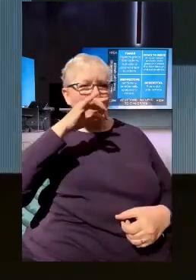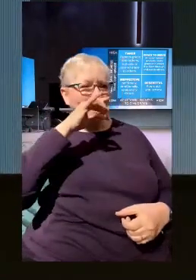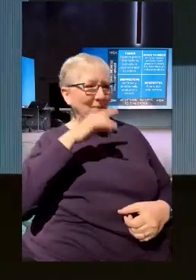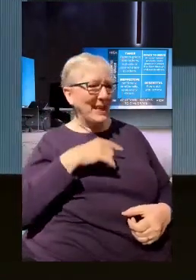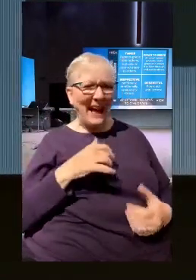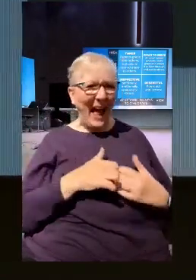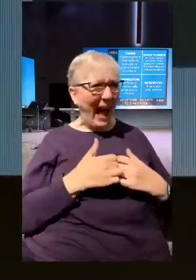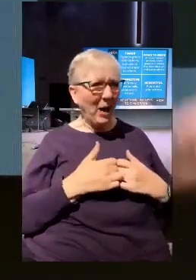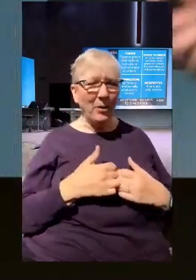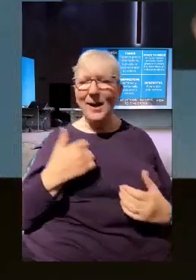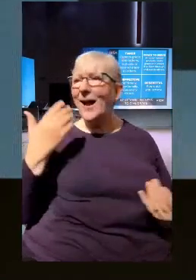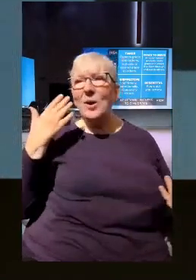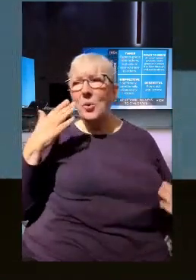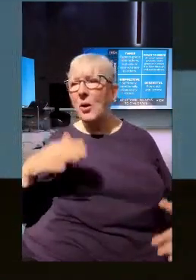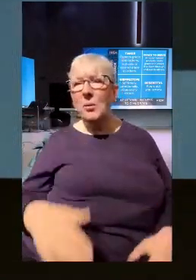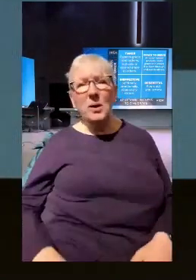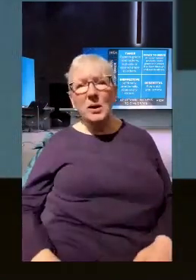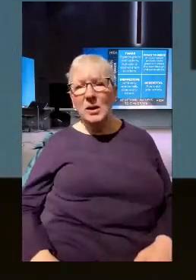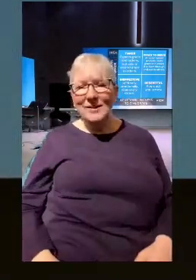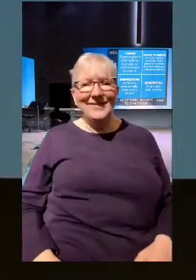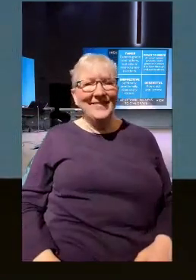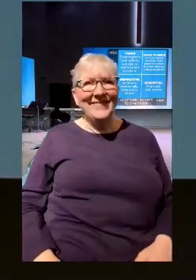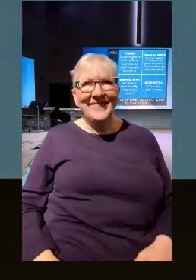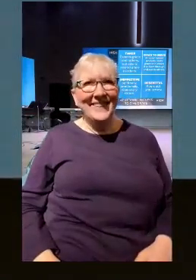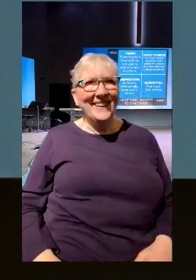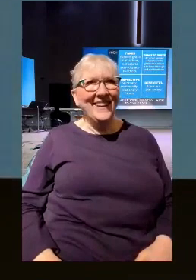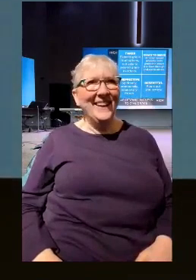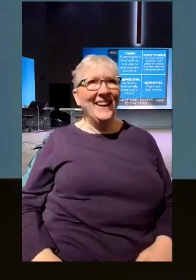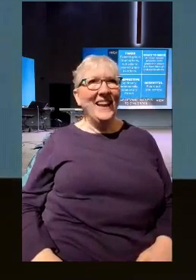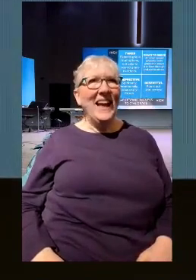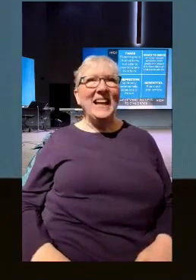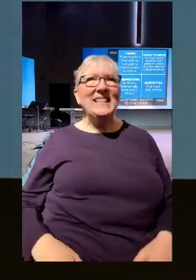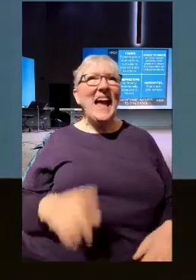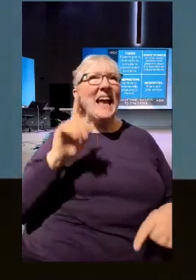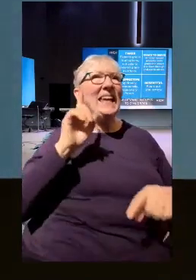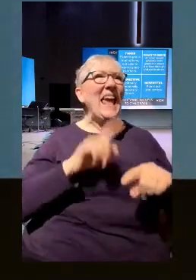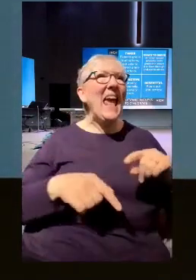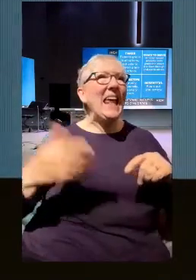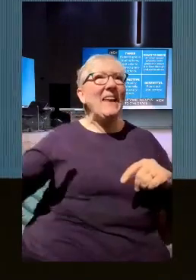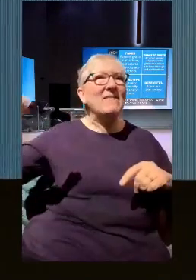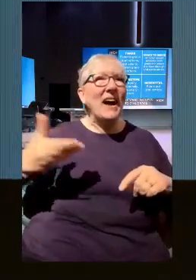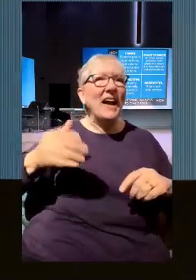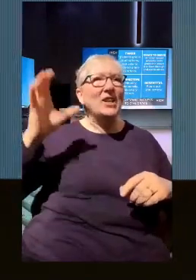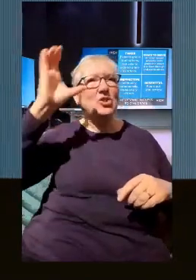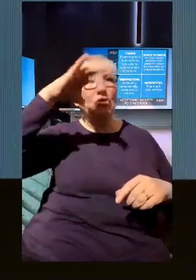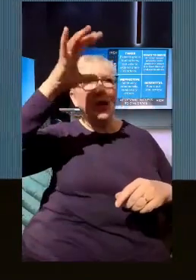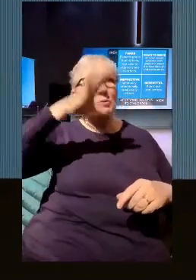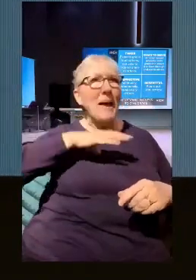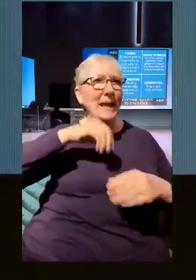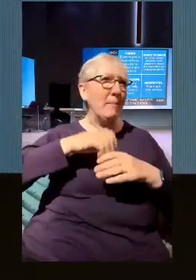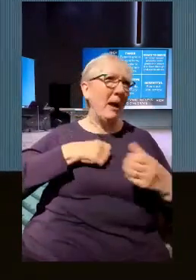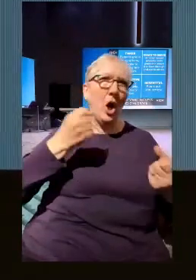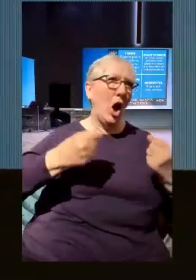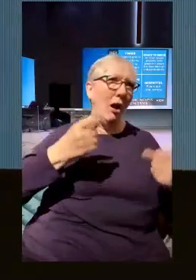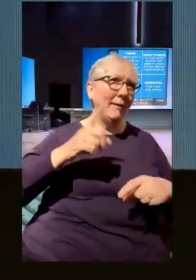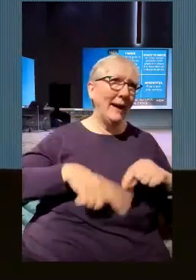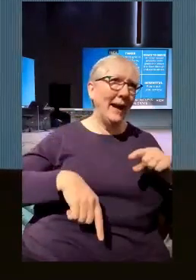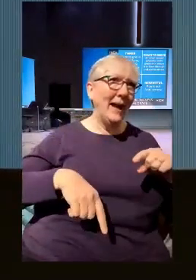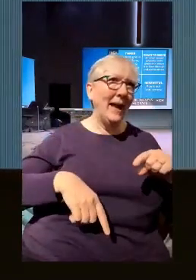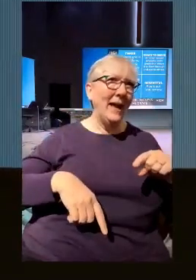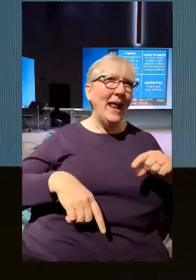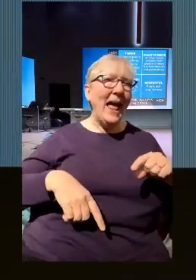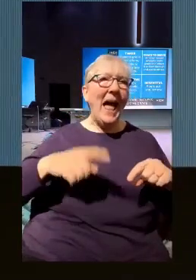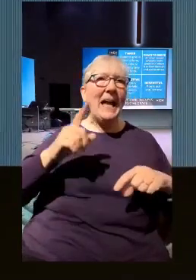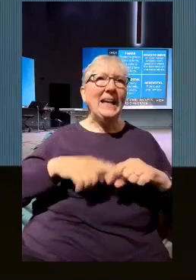idea. Because I wasn't going to invite a strange man into my car. And I couldn't fit his bike into my car. And I was like, I can fit the kitty